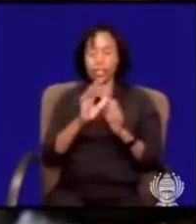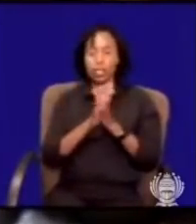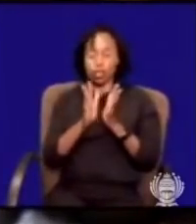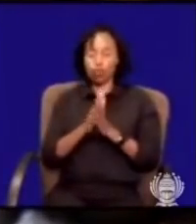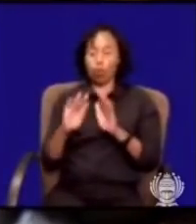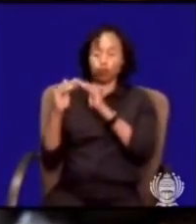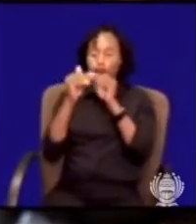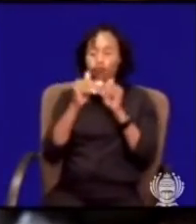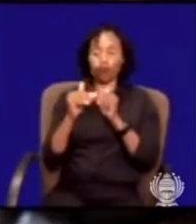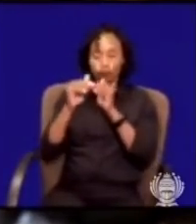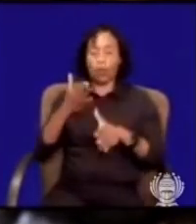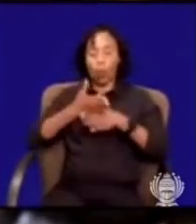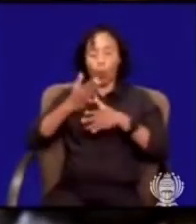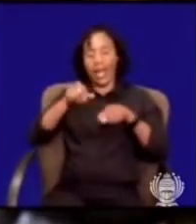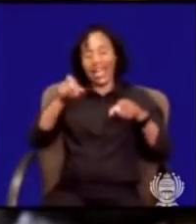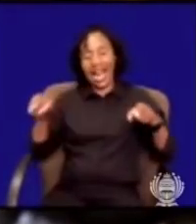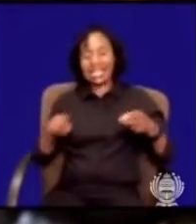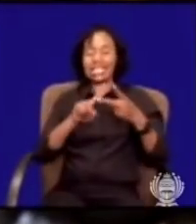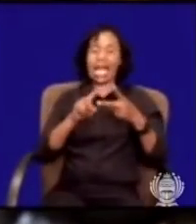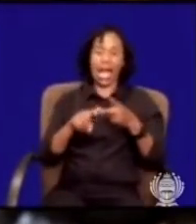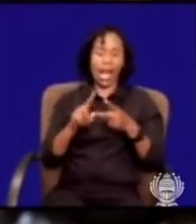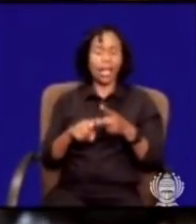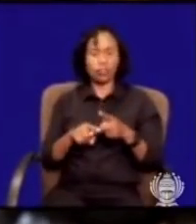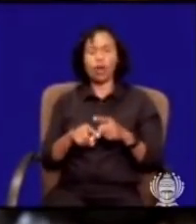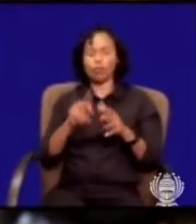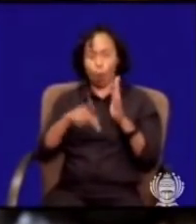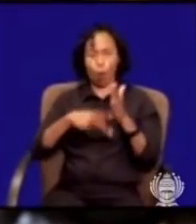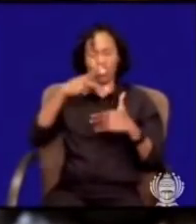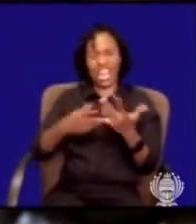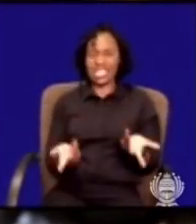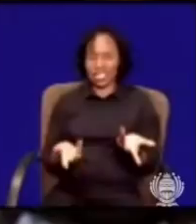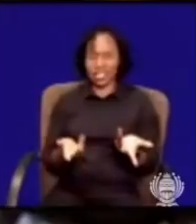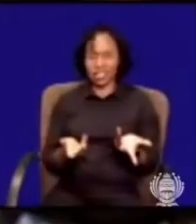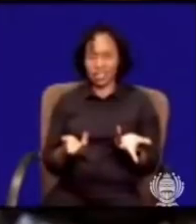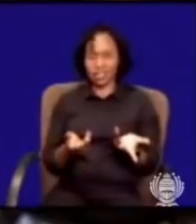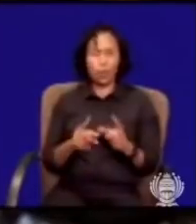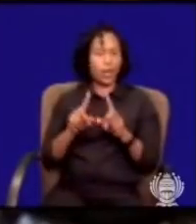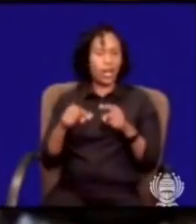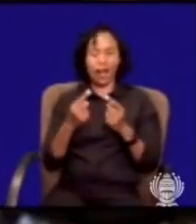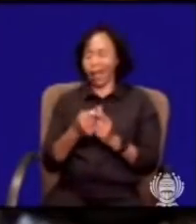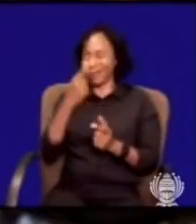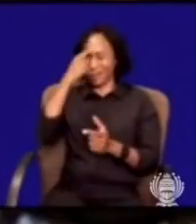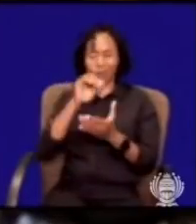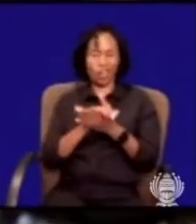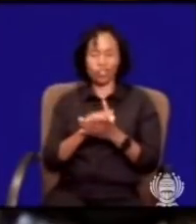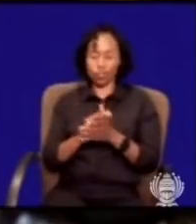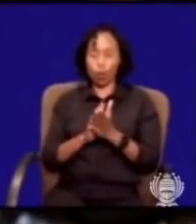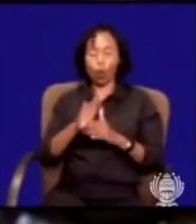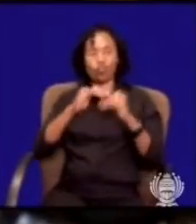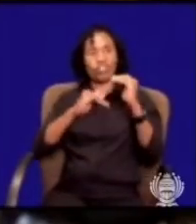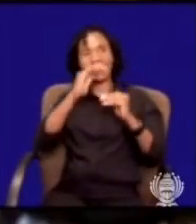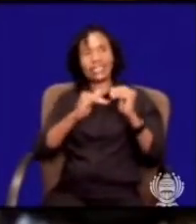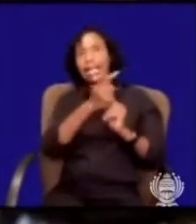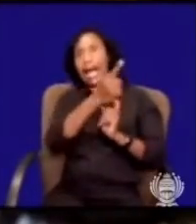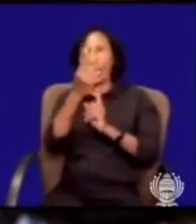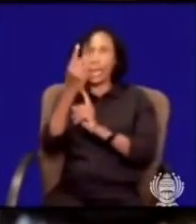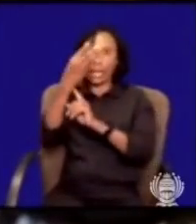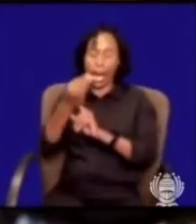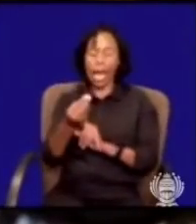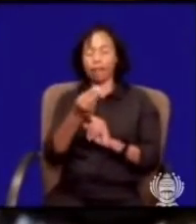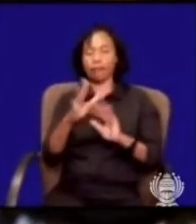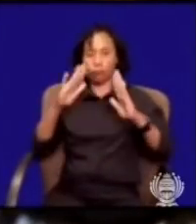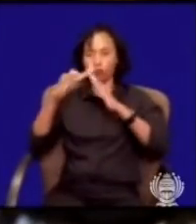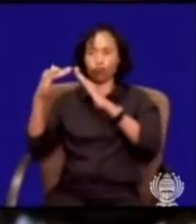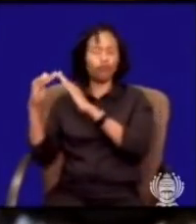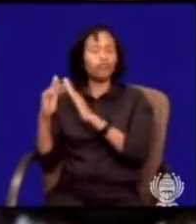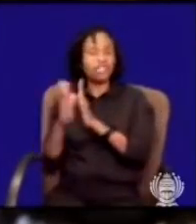those who are creating jobs. We cannot trust this government to look after the very structures that house it. We cannot trust this government to work in a meaningful